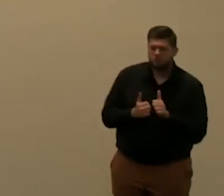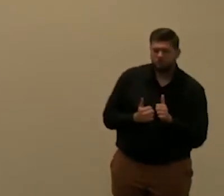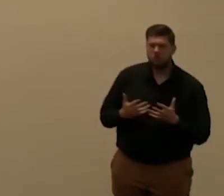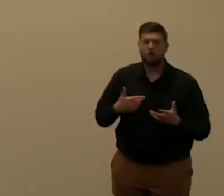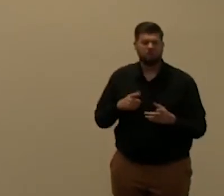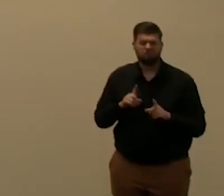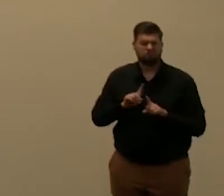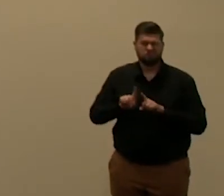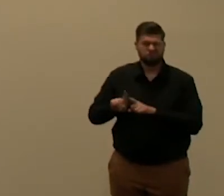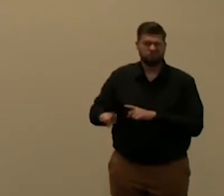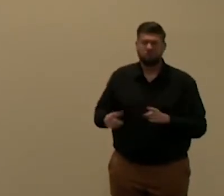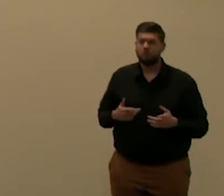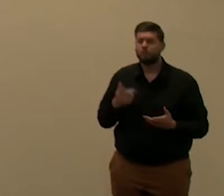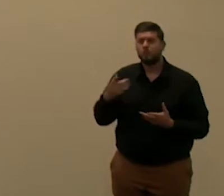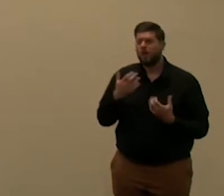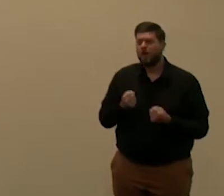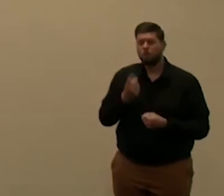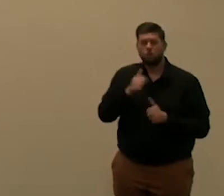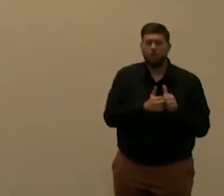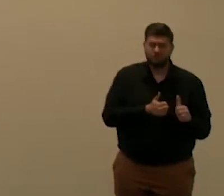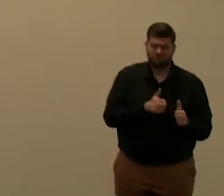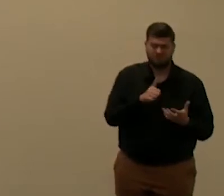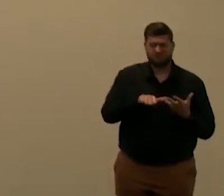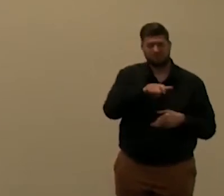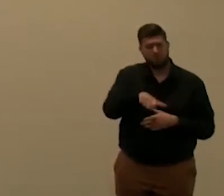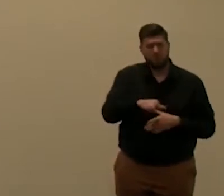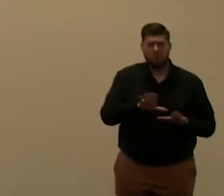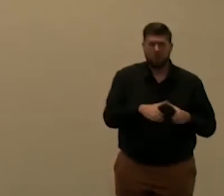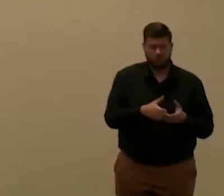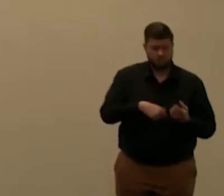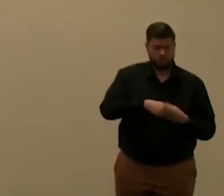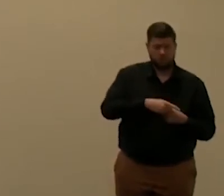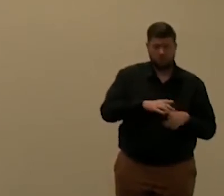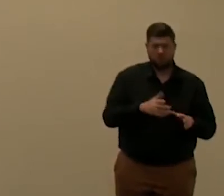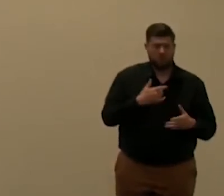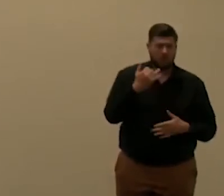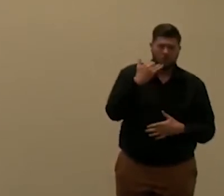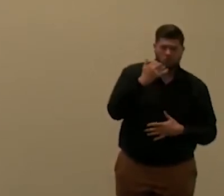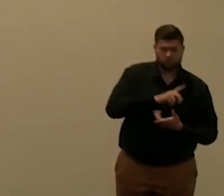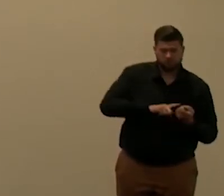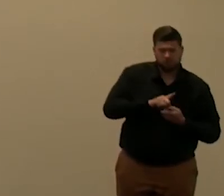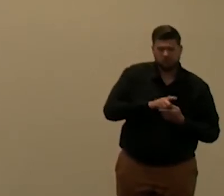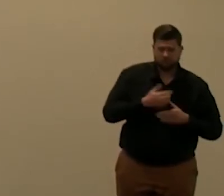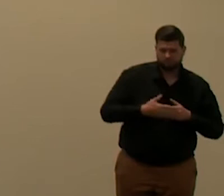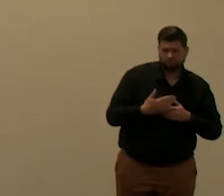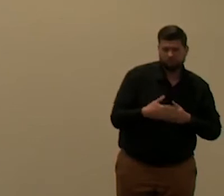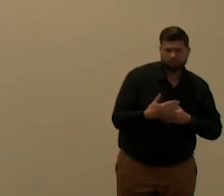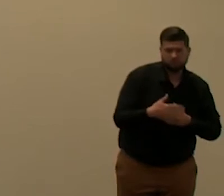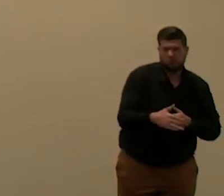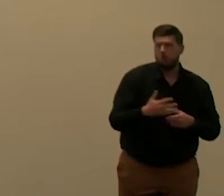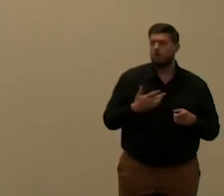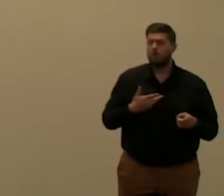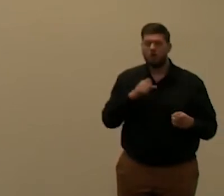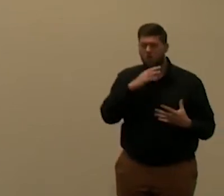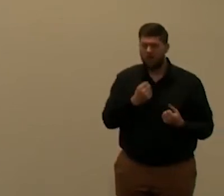has around 60 people. They're just doing it in a weekly meeting where they just have everyone on there